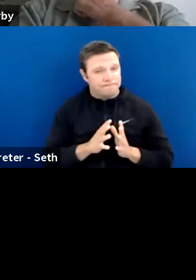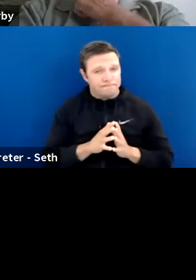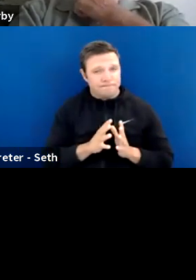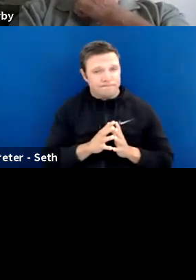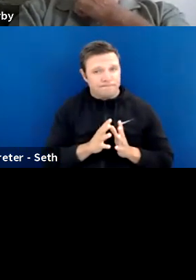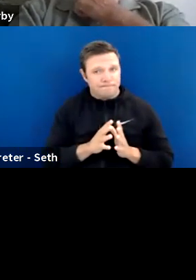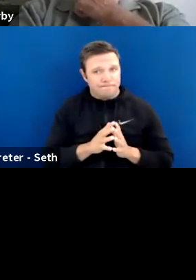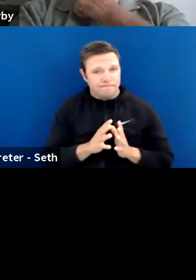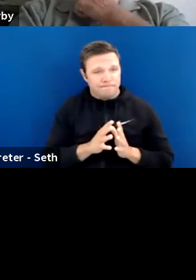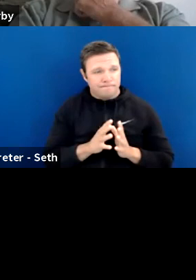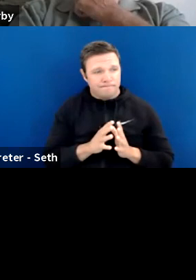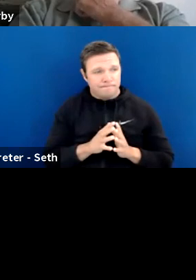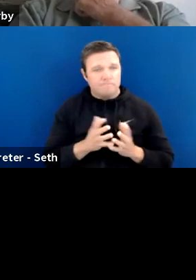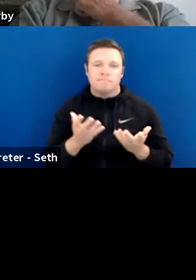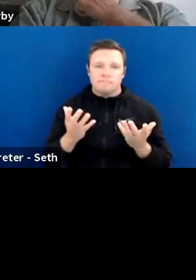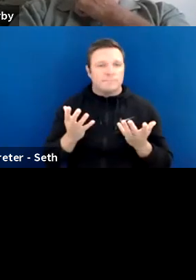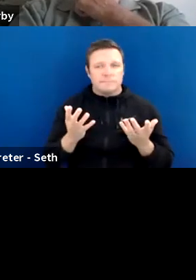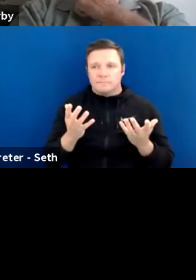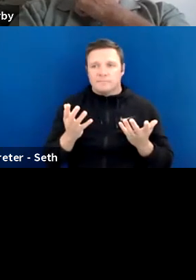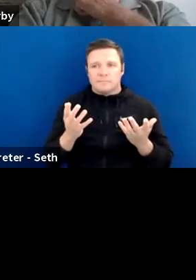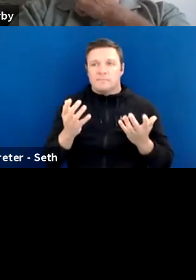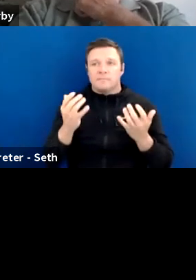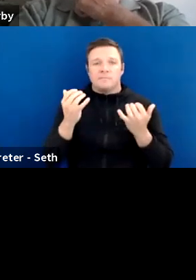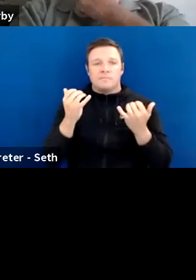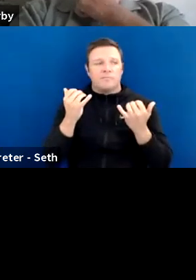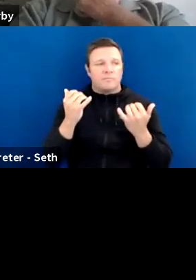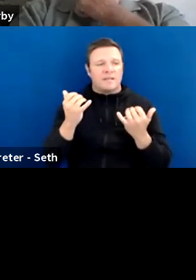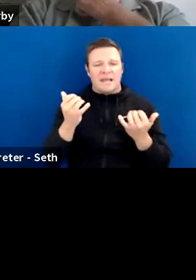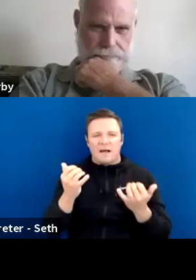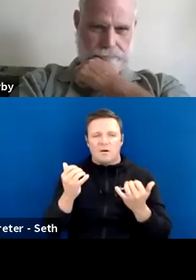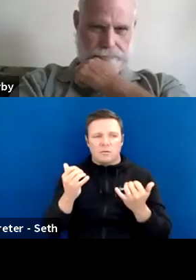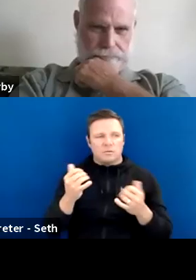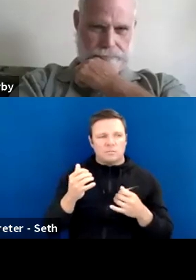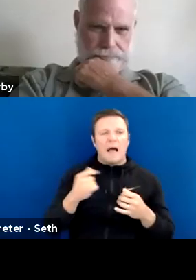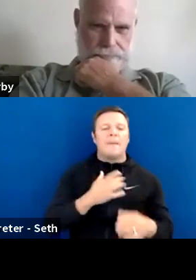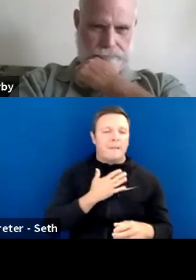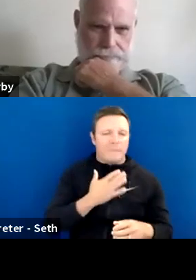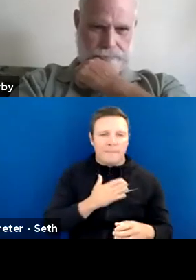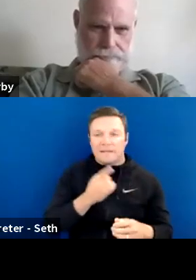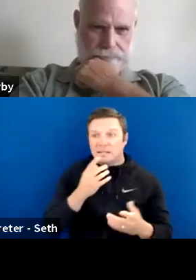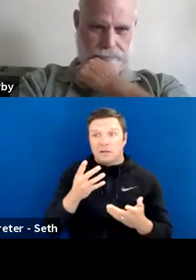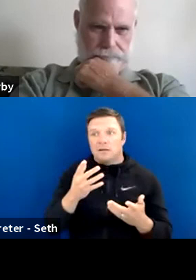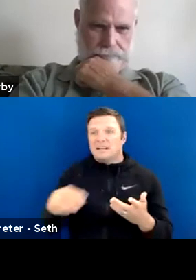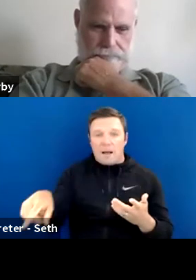know, everybody has a foundation now, so I'm really glad that I can say that.